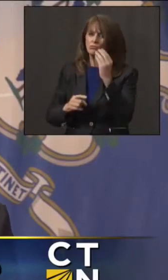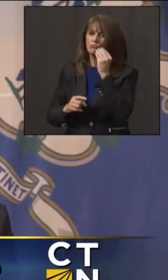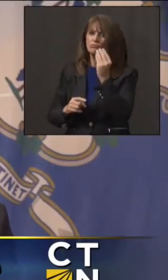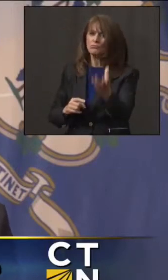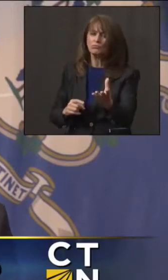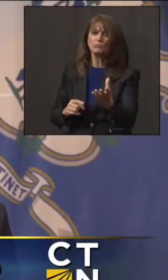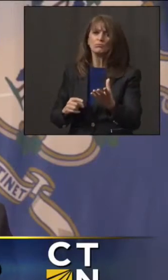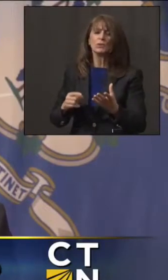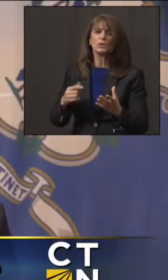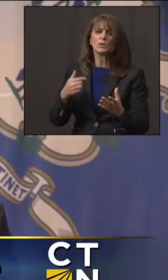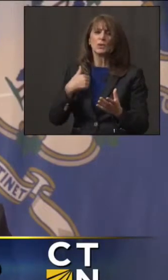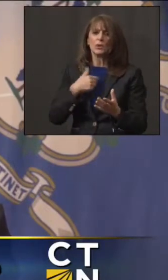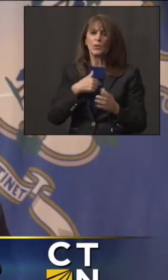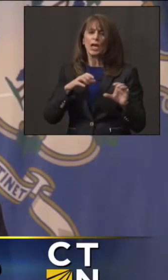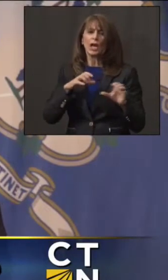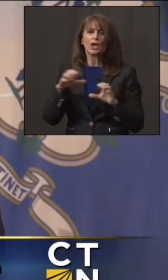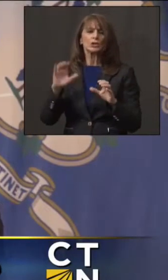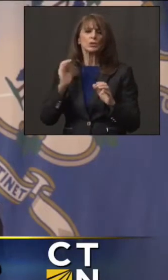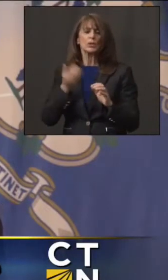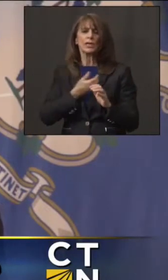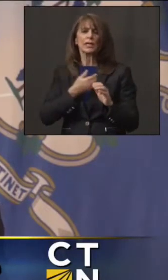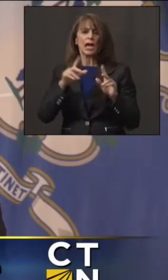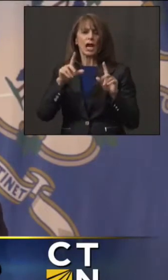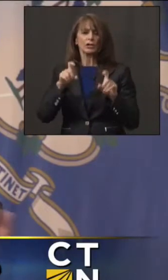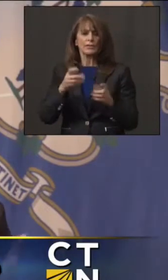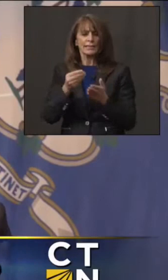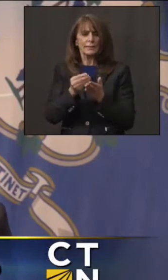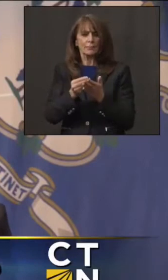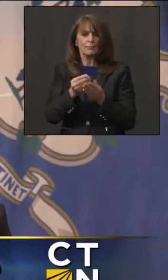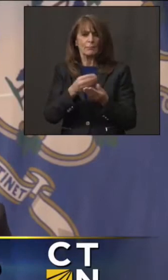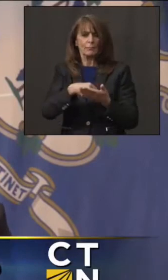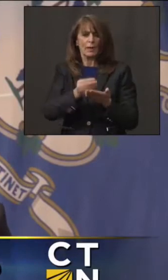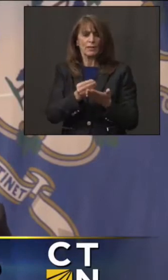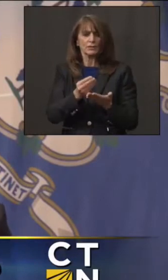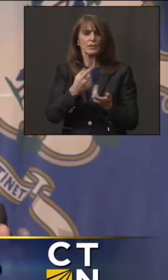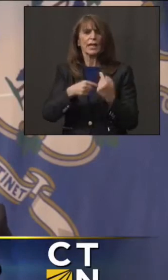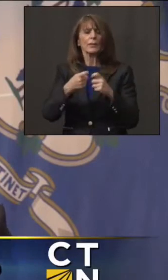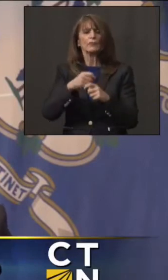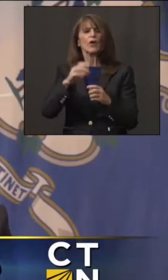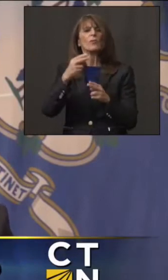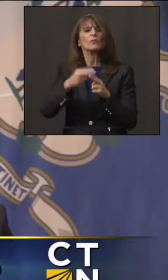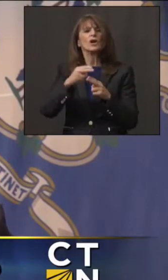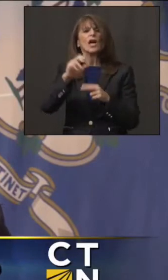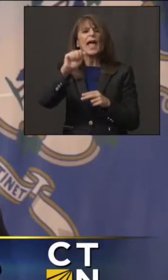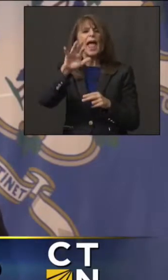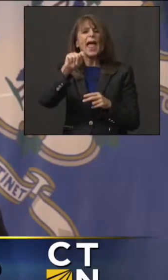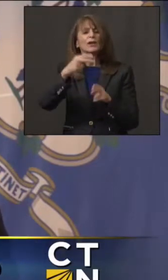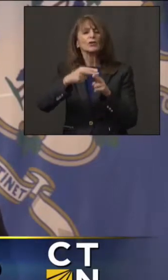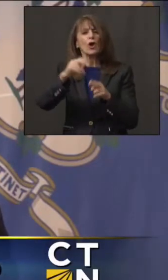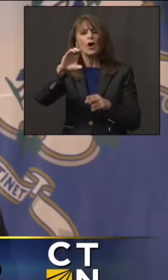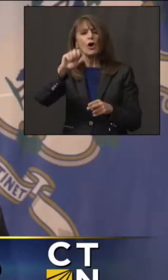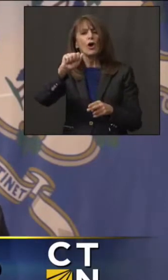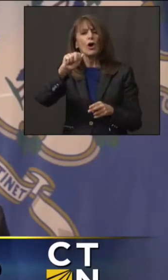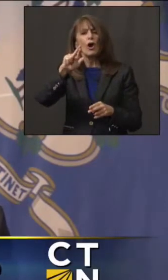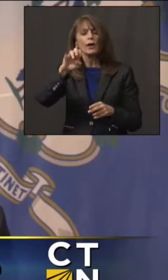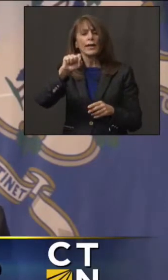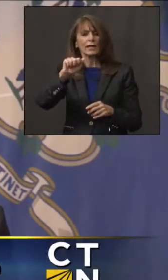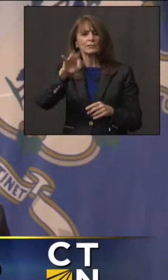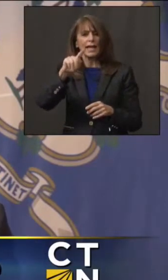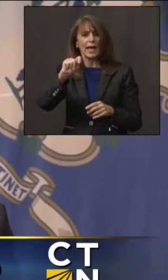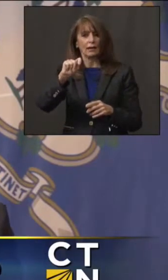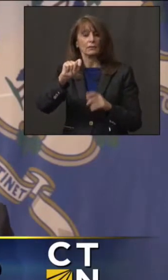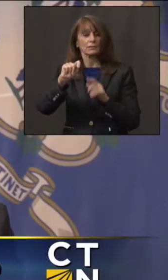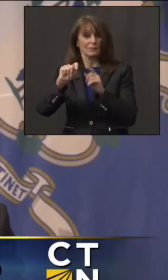We're running through our testing budget that we got out of the CARES Act, and we got to think about that come